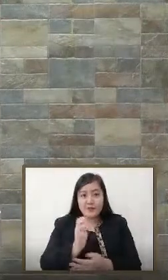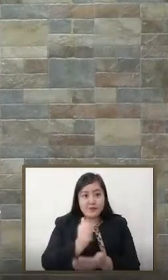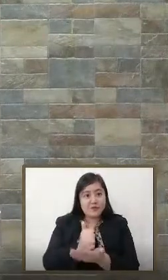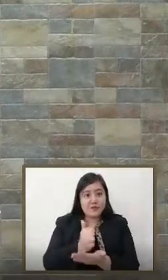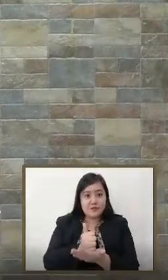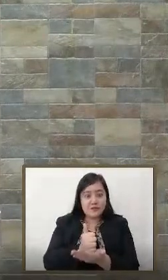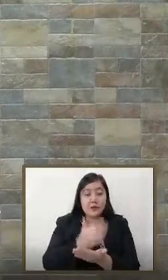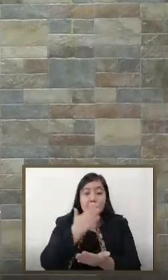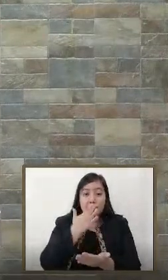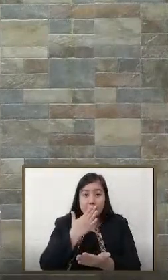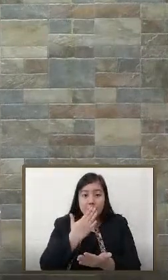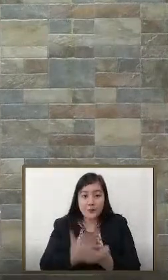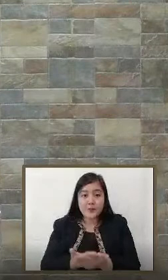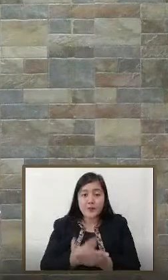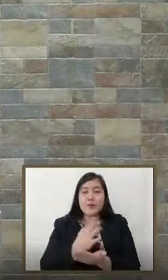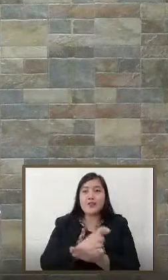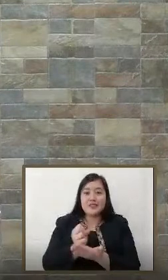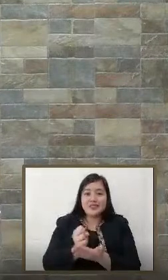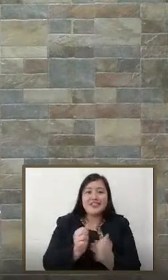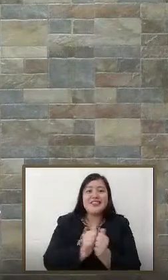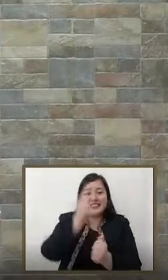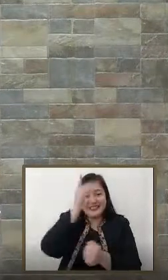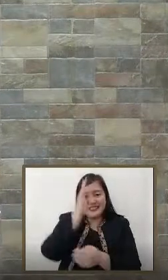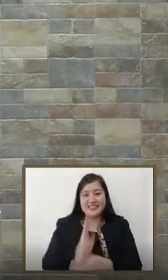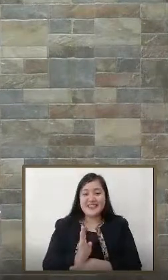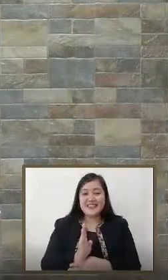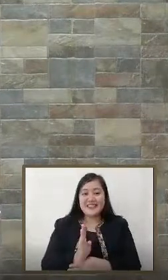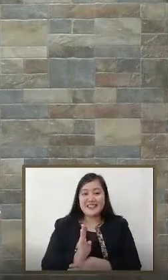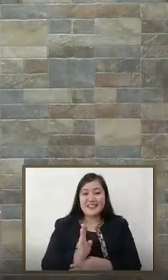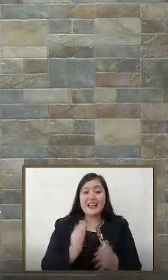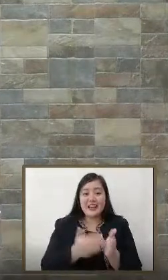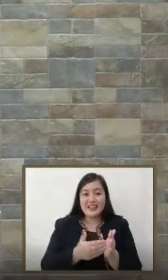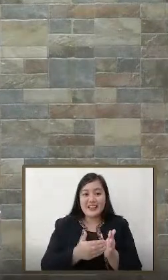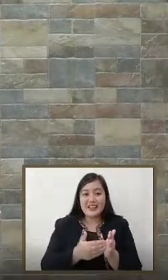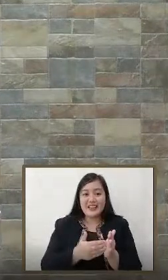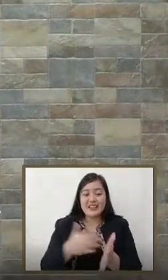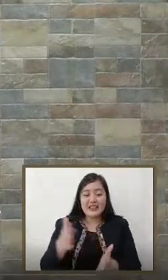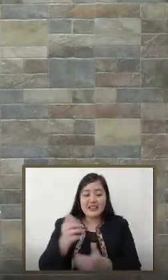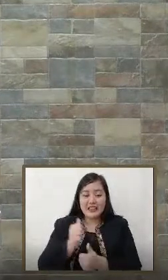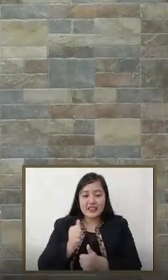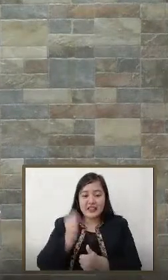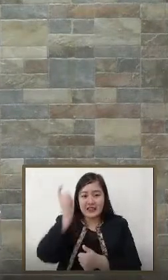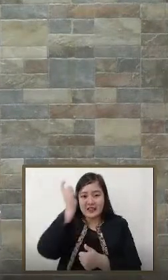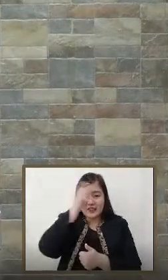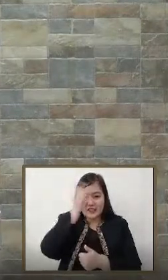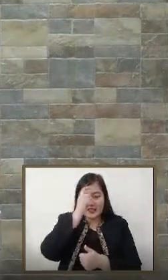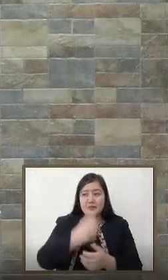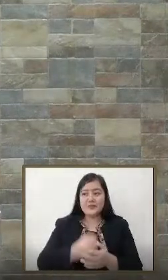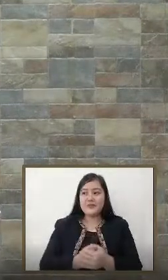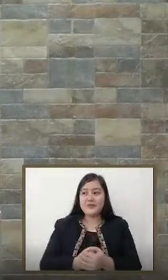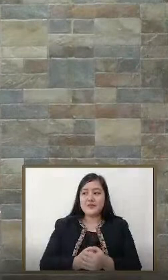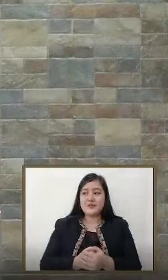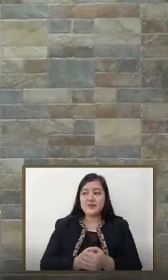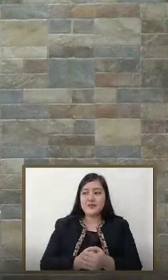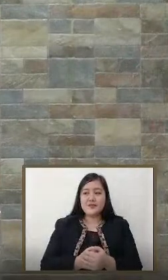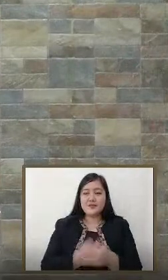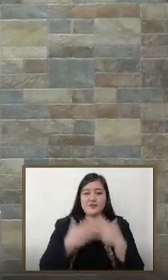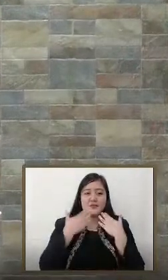maging maayos sa ating relasyon sa Diyos? Get wisdom. Thank you, sir.